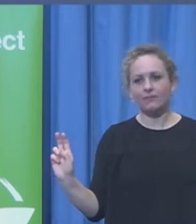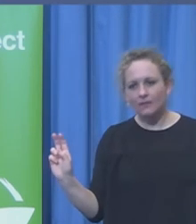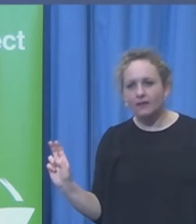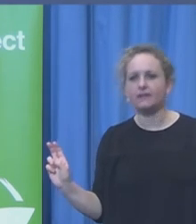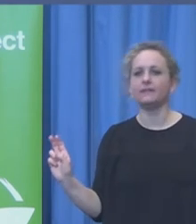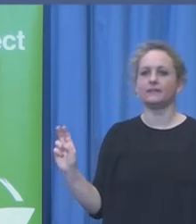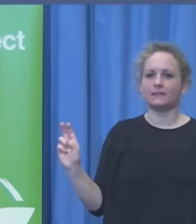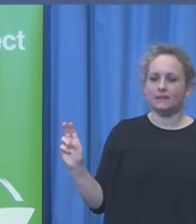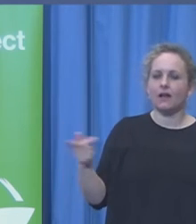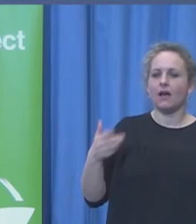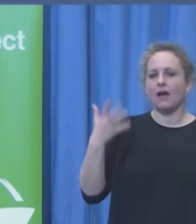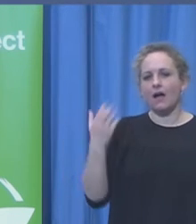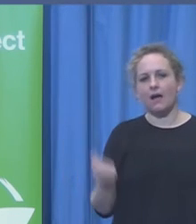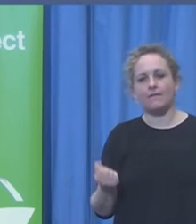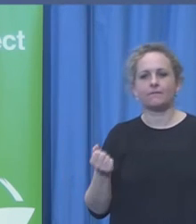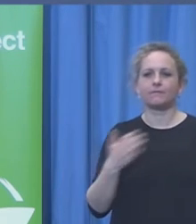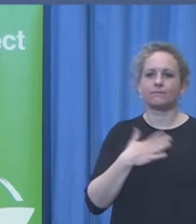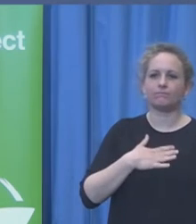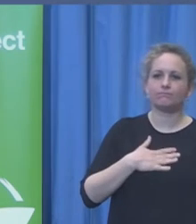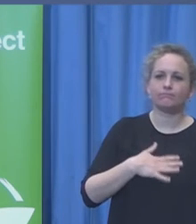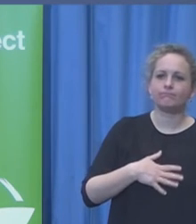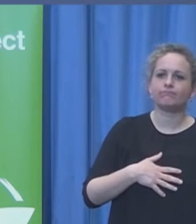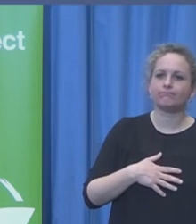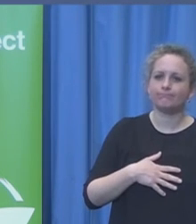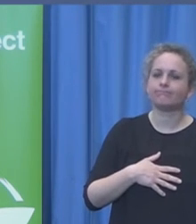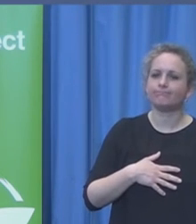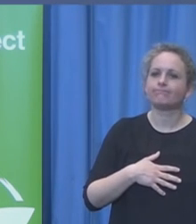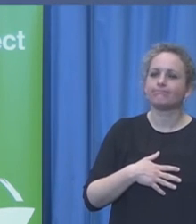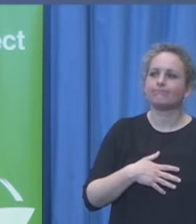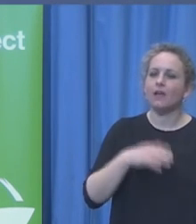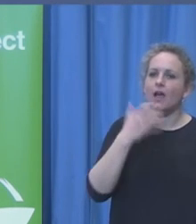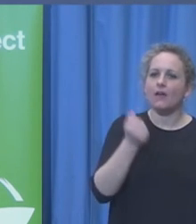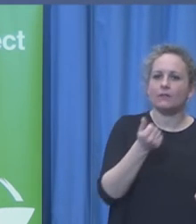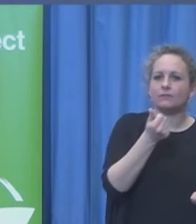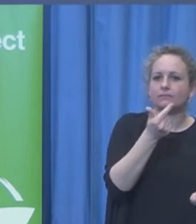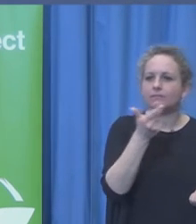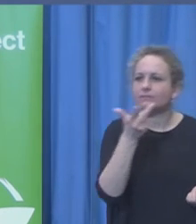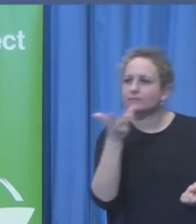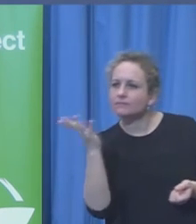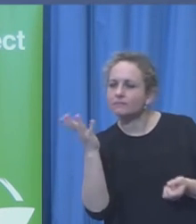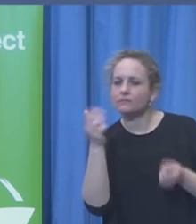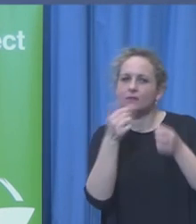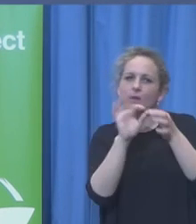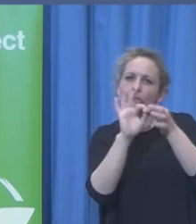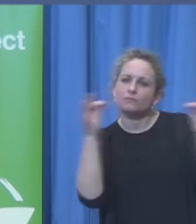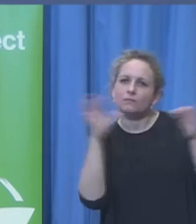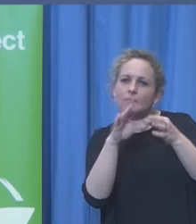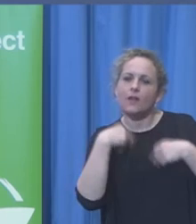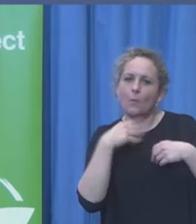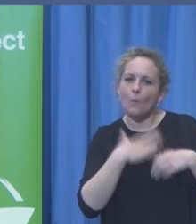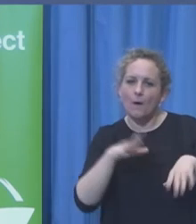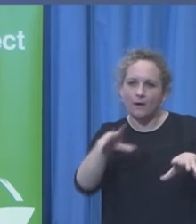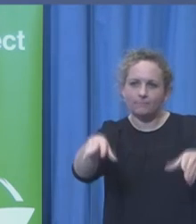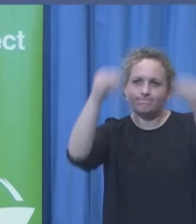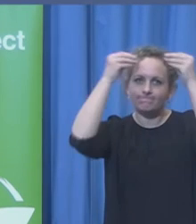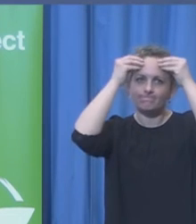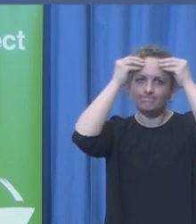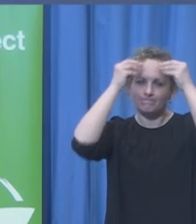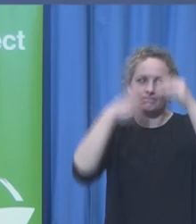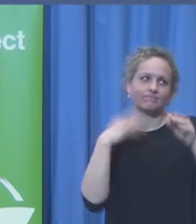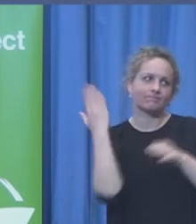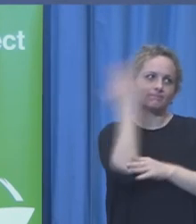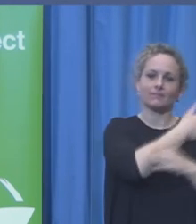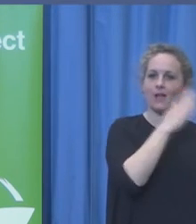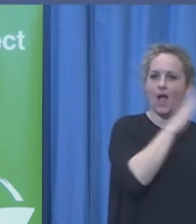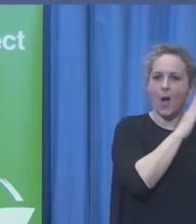can think about it a little bit whilst Immaculada is sharing her answers to the questions.